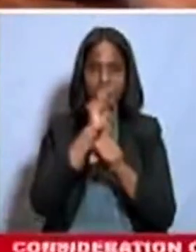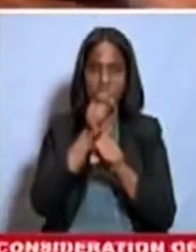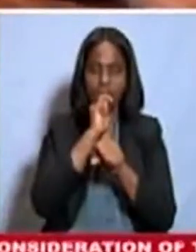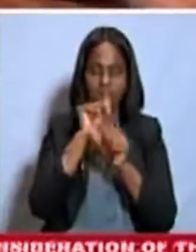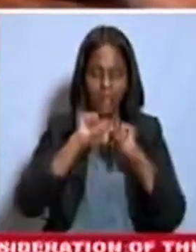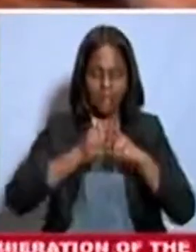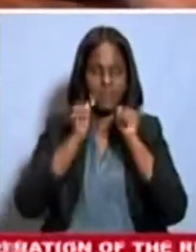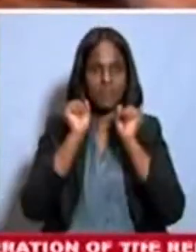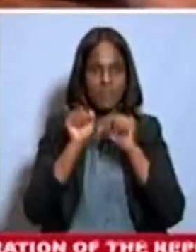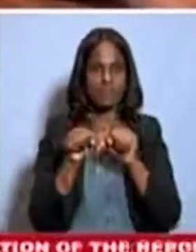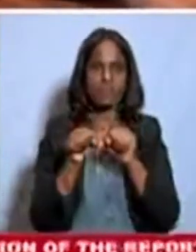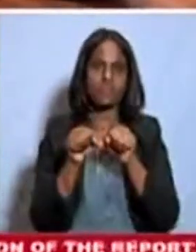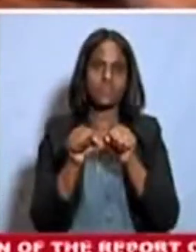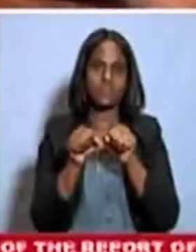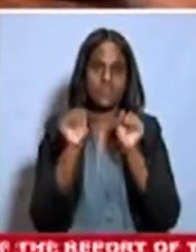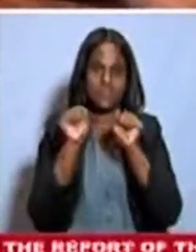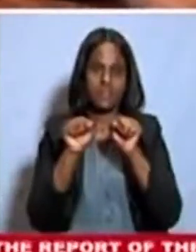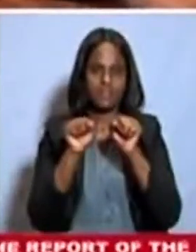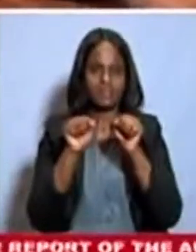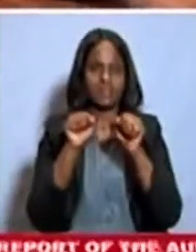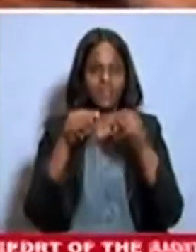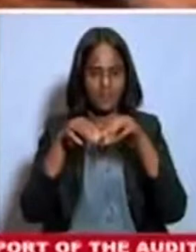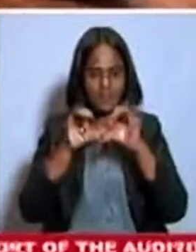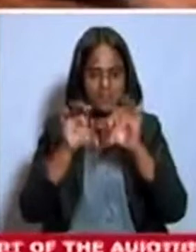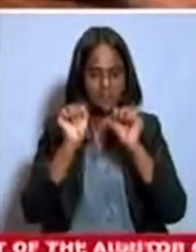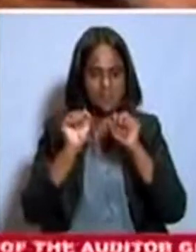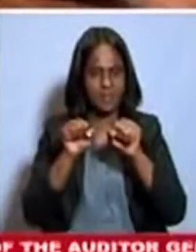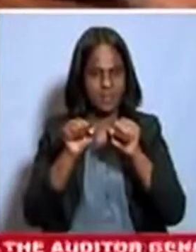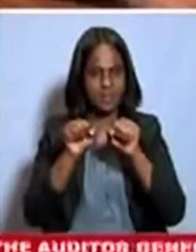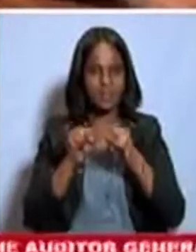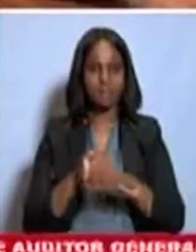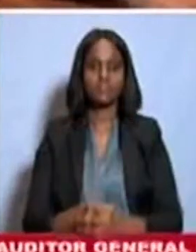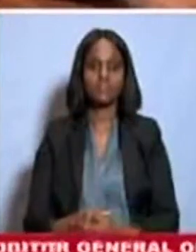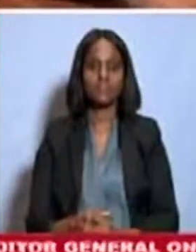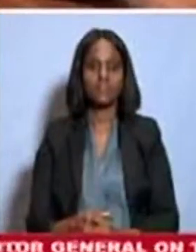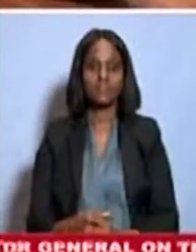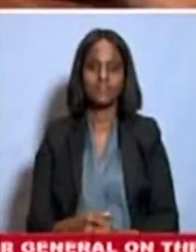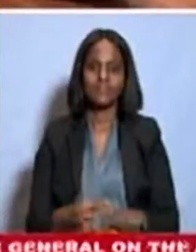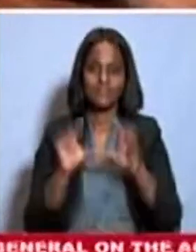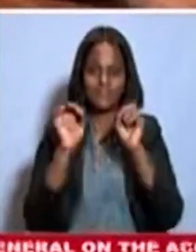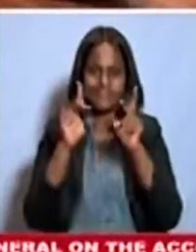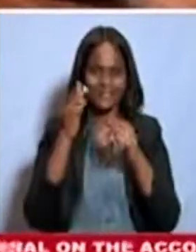that we can make some progress. Okay.